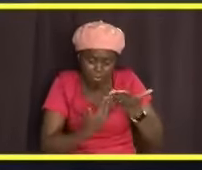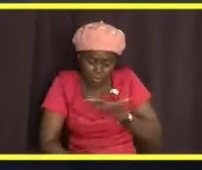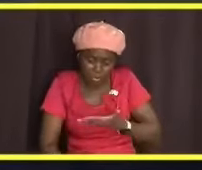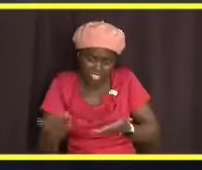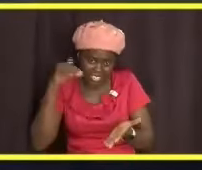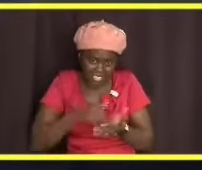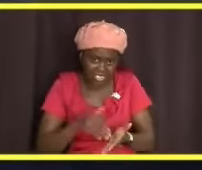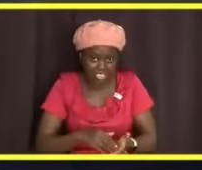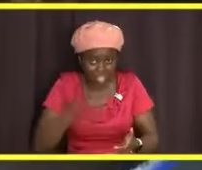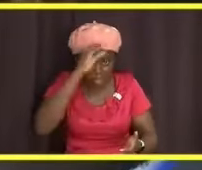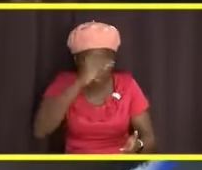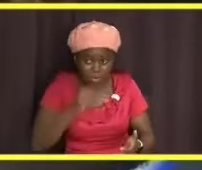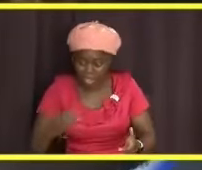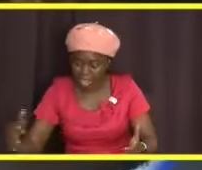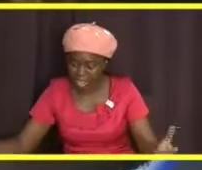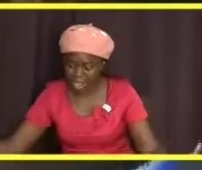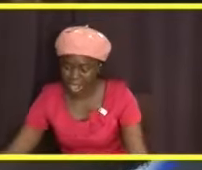burnt them.